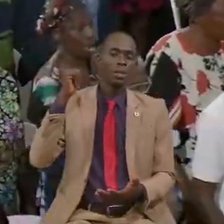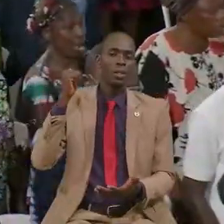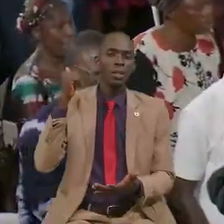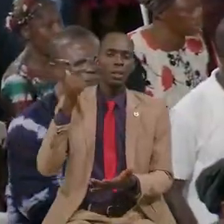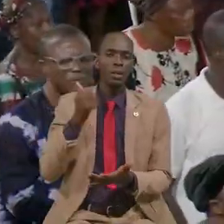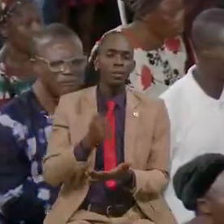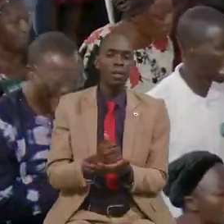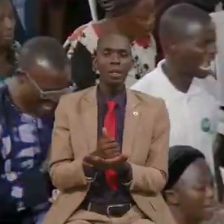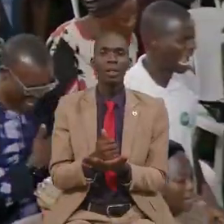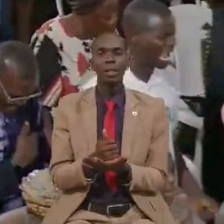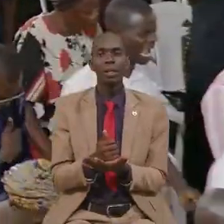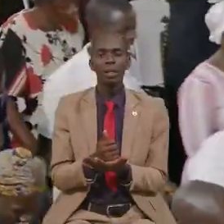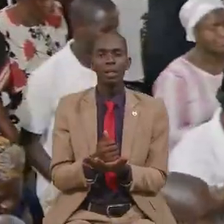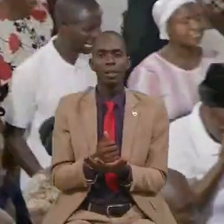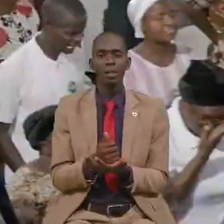Amen.